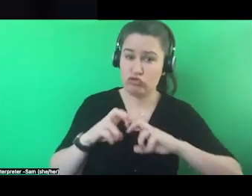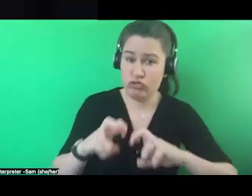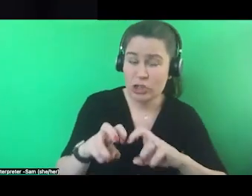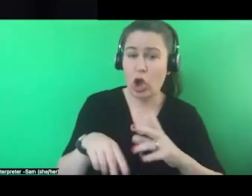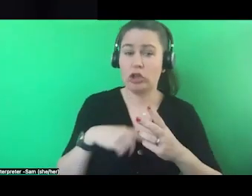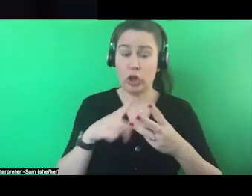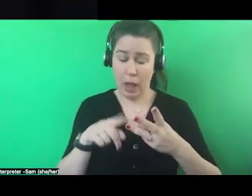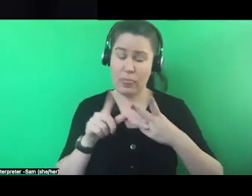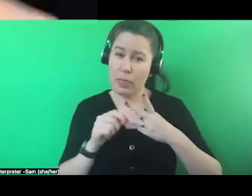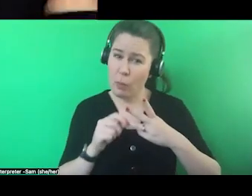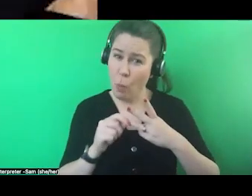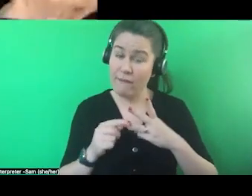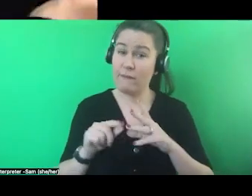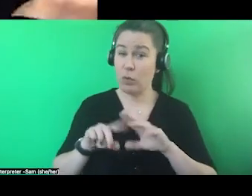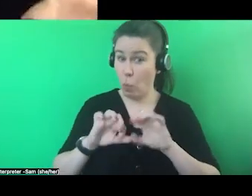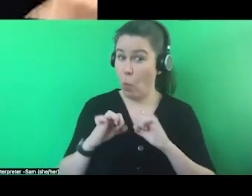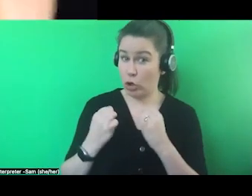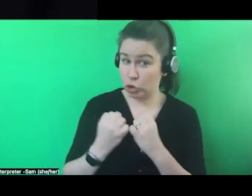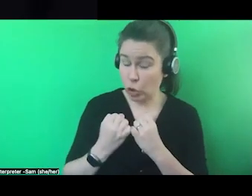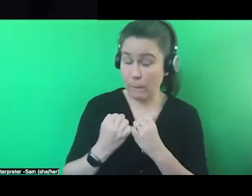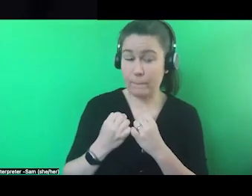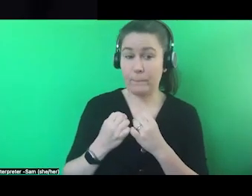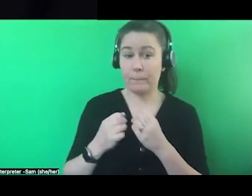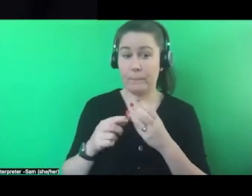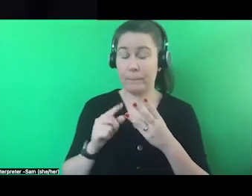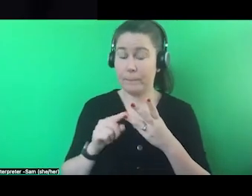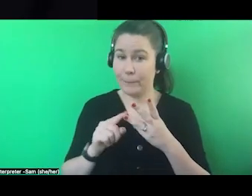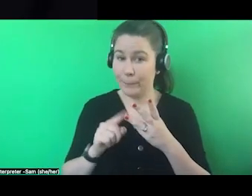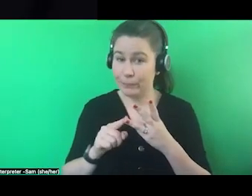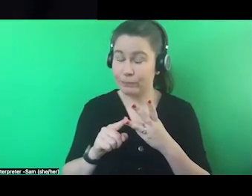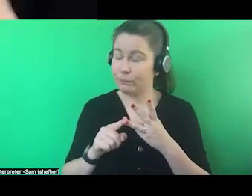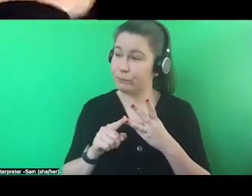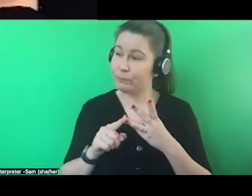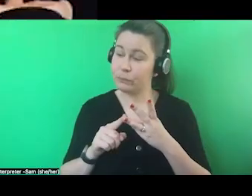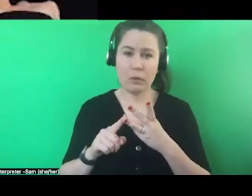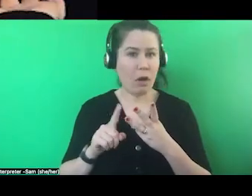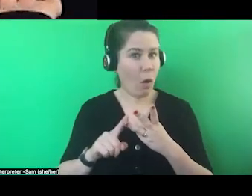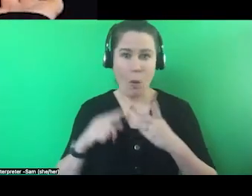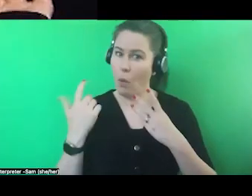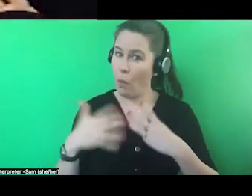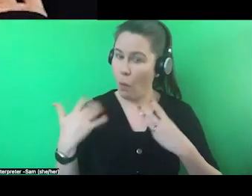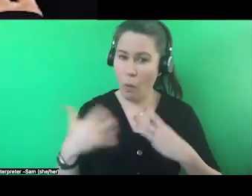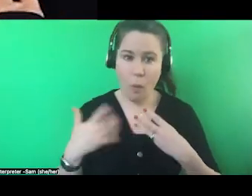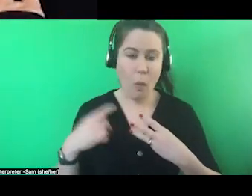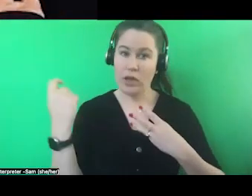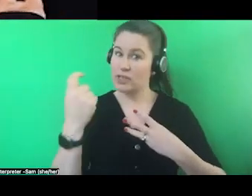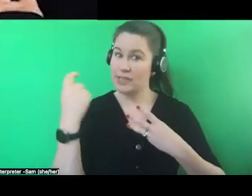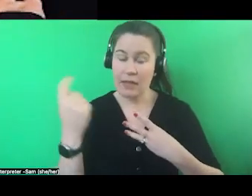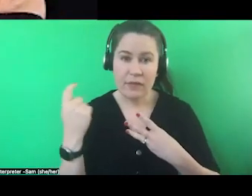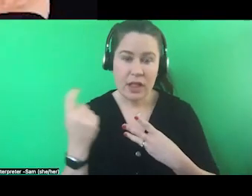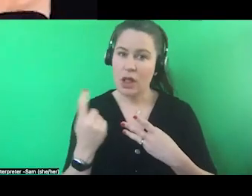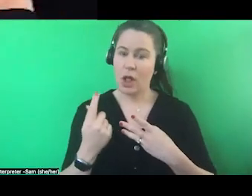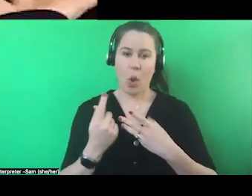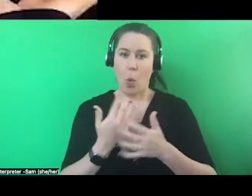and a final workshop that was very successful in terms of quantity and